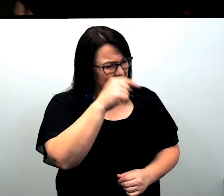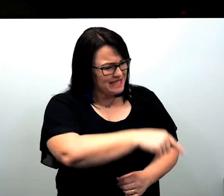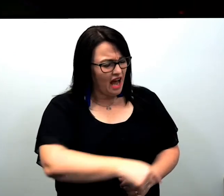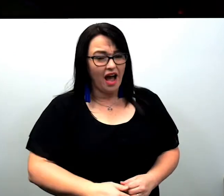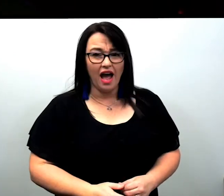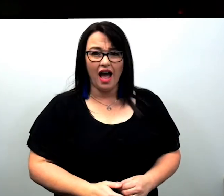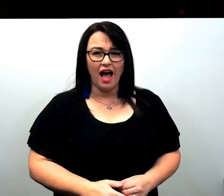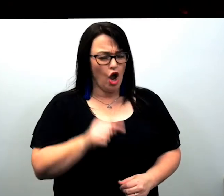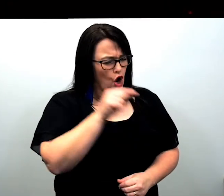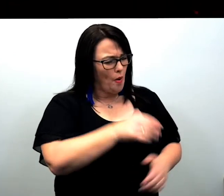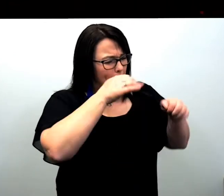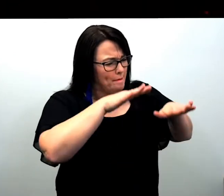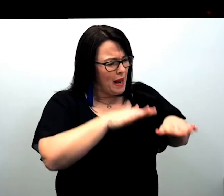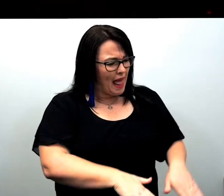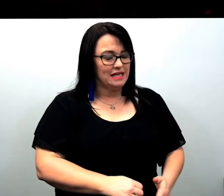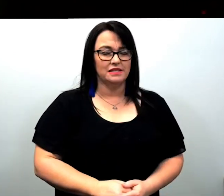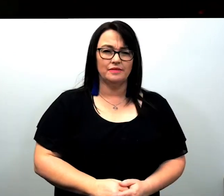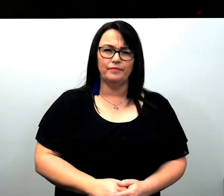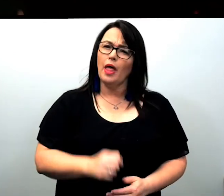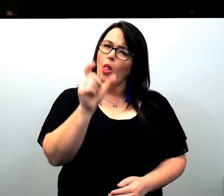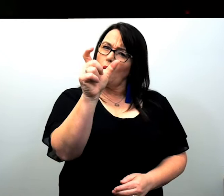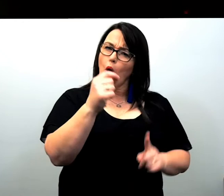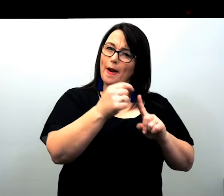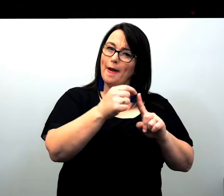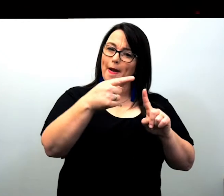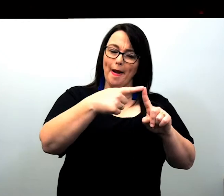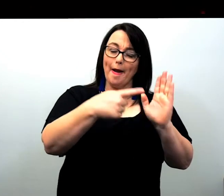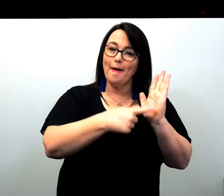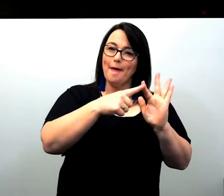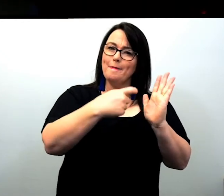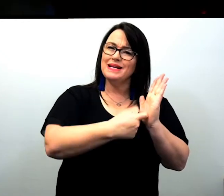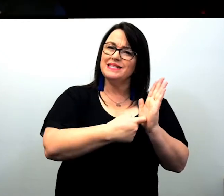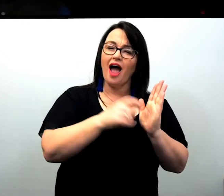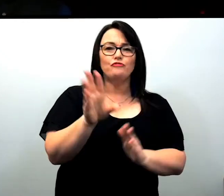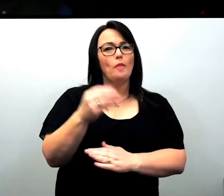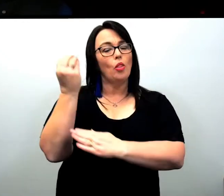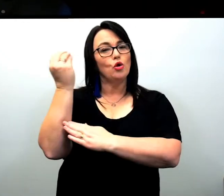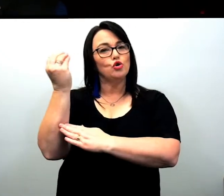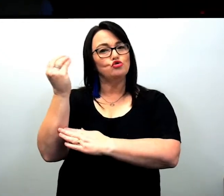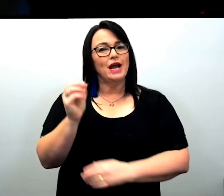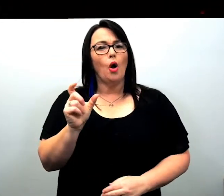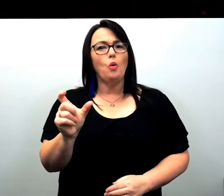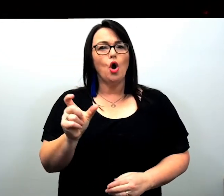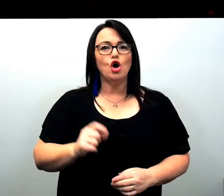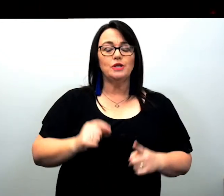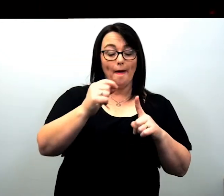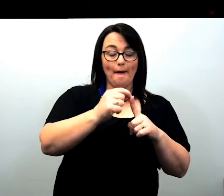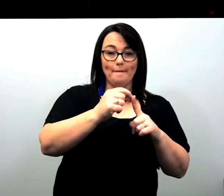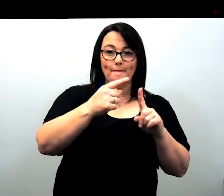is the word Petros, and a masculine form of the word for a stone. So in other